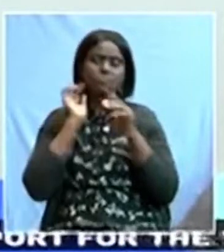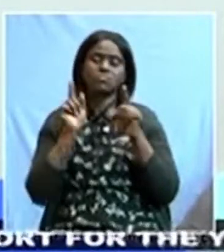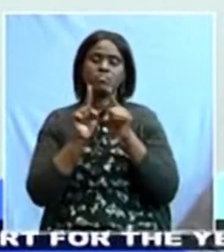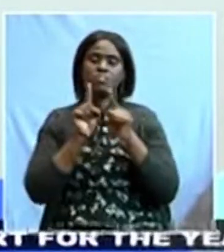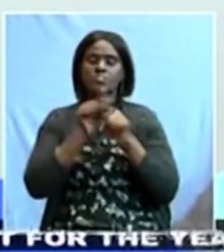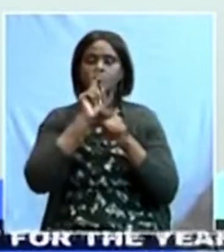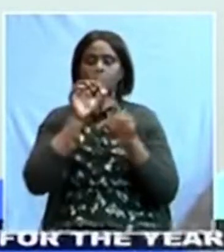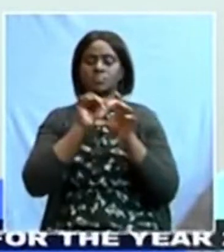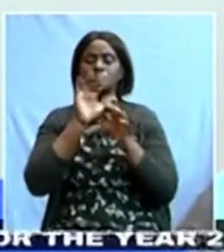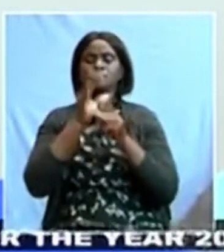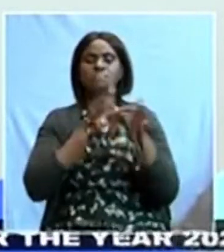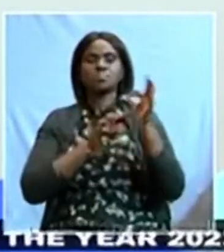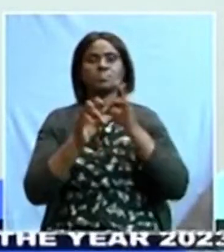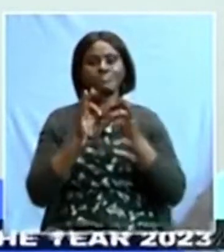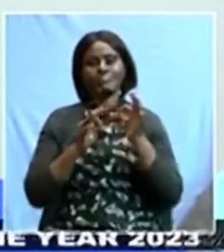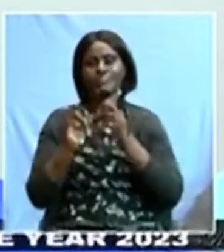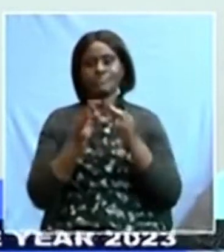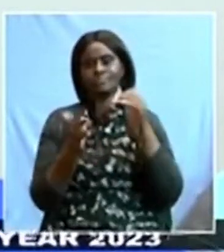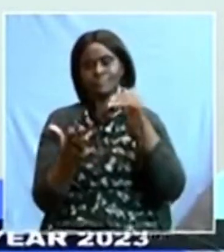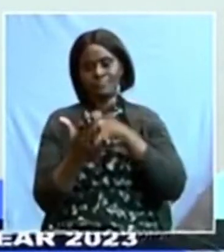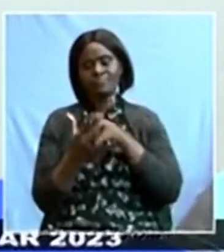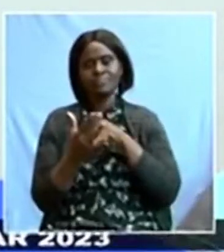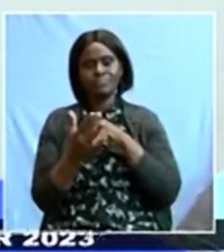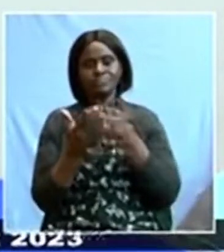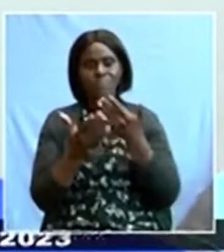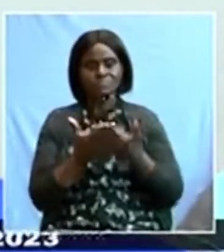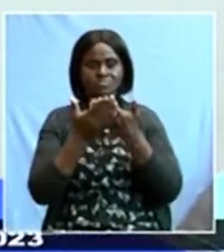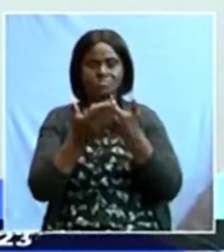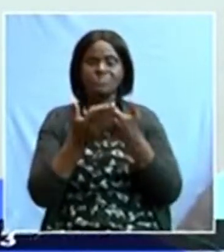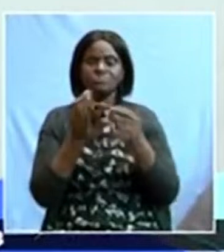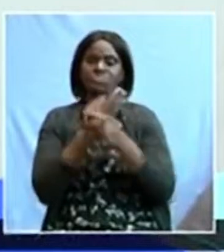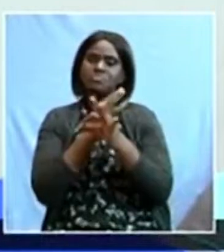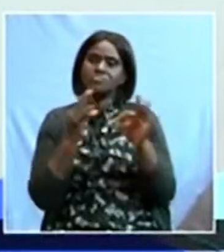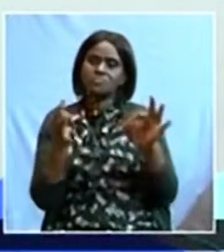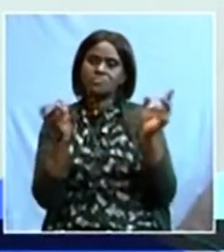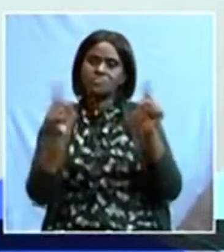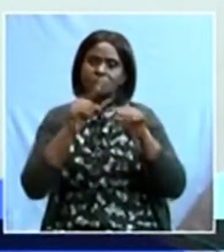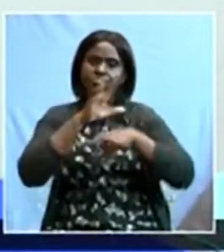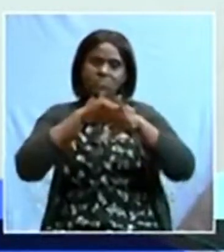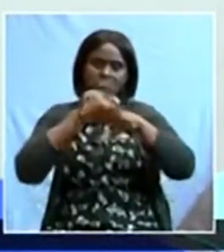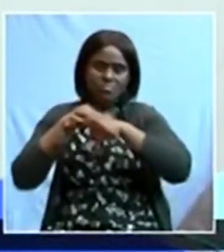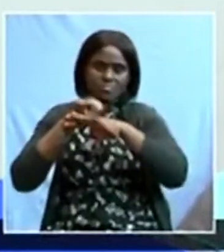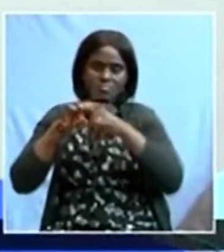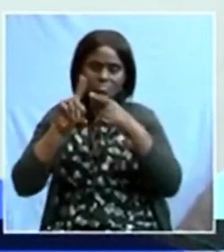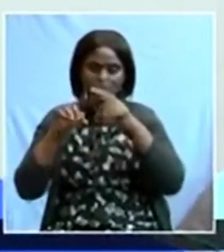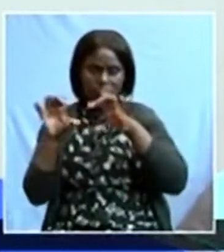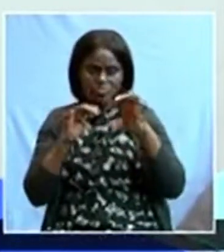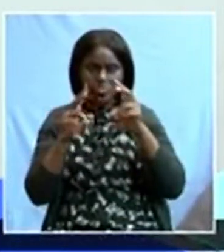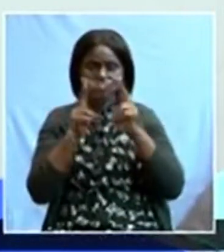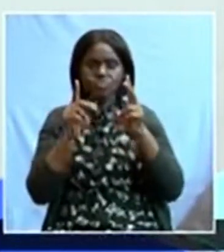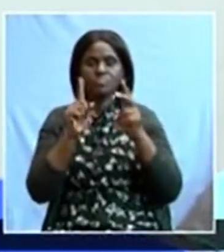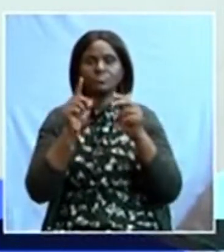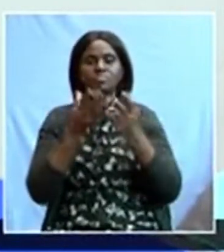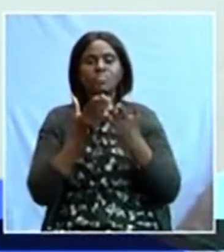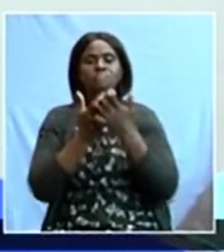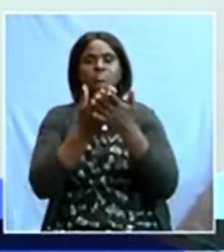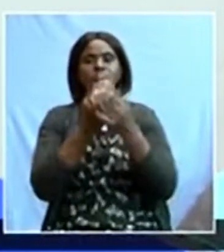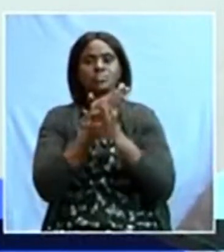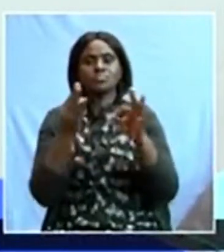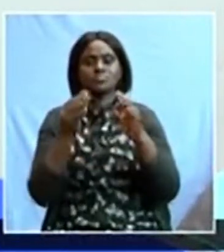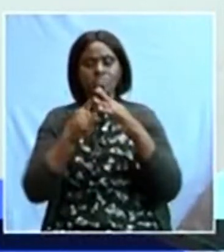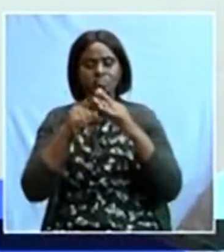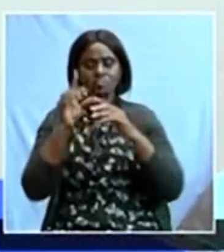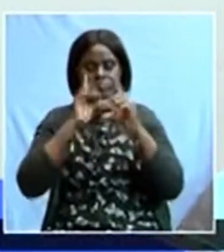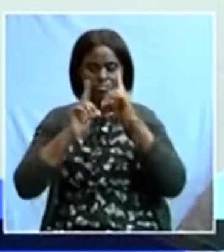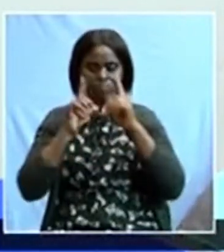submission, and submit freely when called upon to do so. So we'll begin our interaction